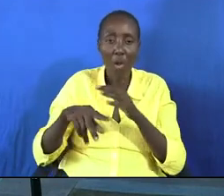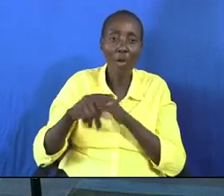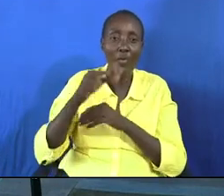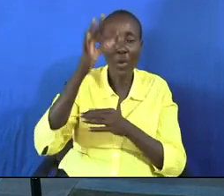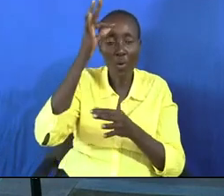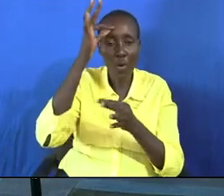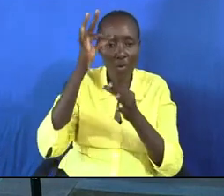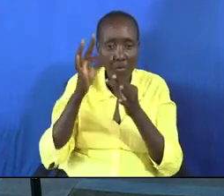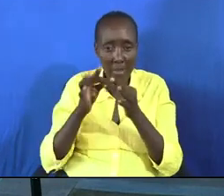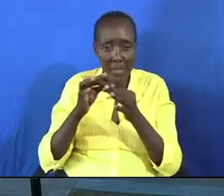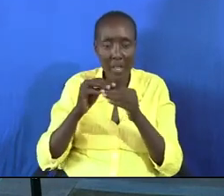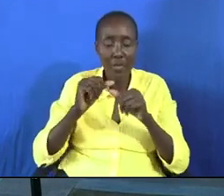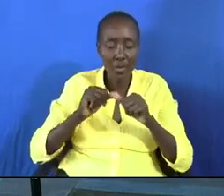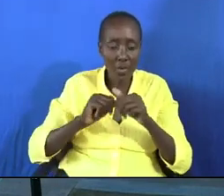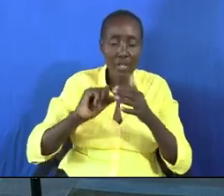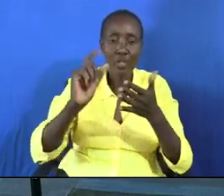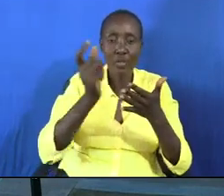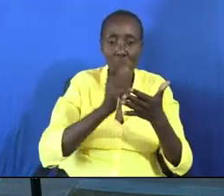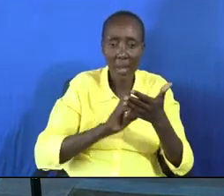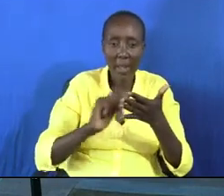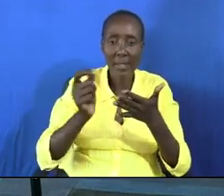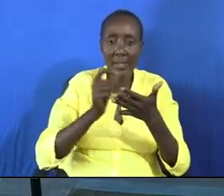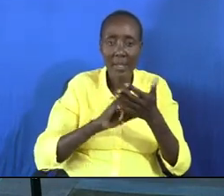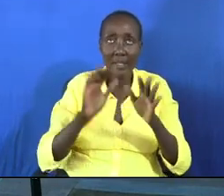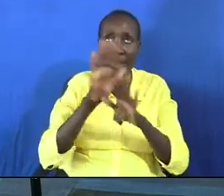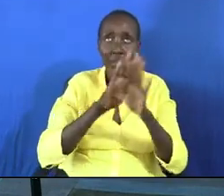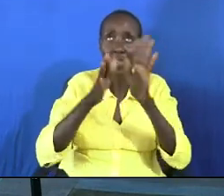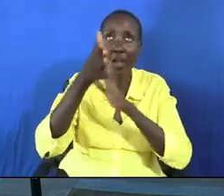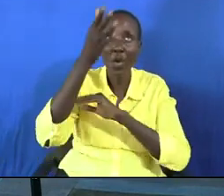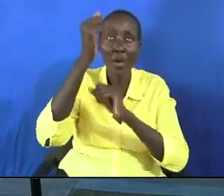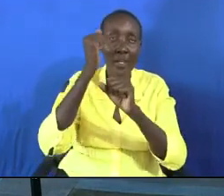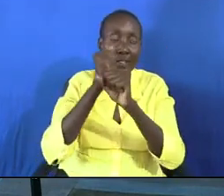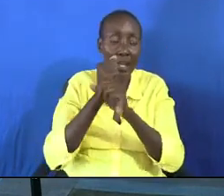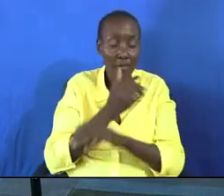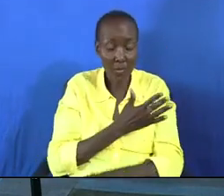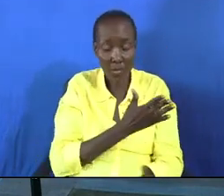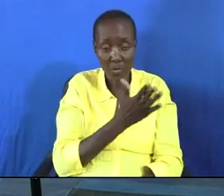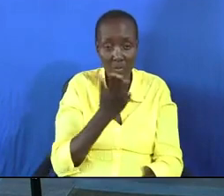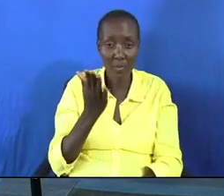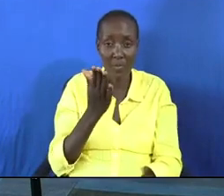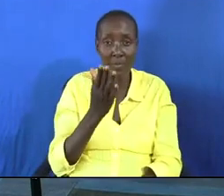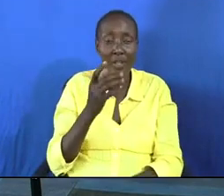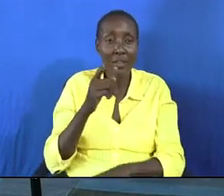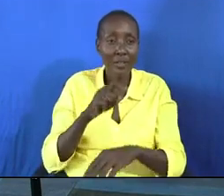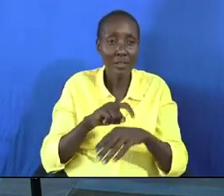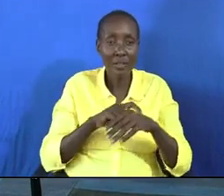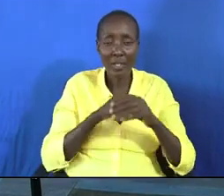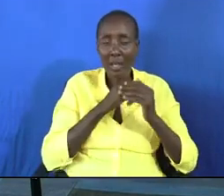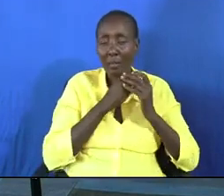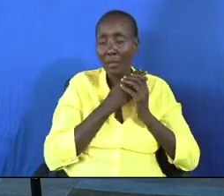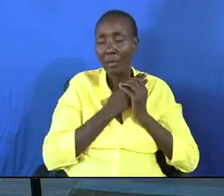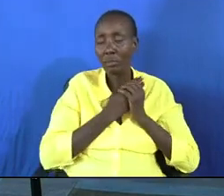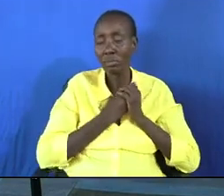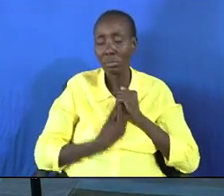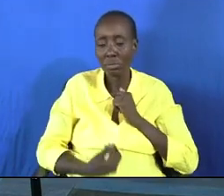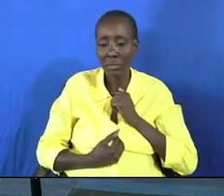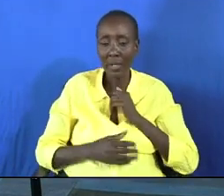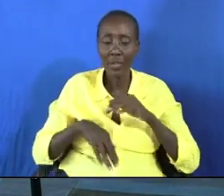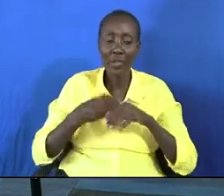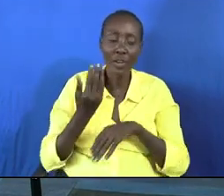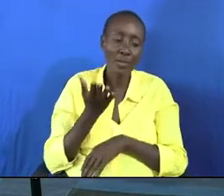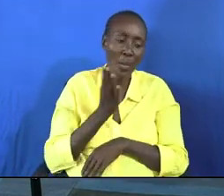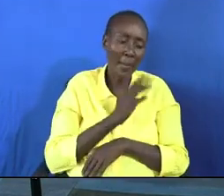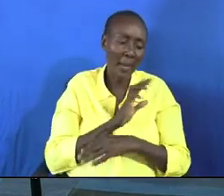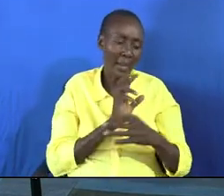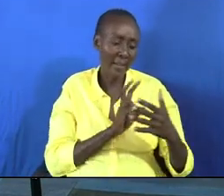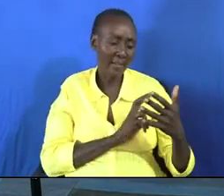on writing down what God has done to you, so that when you are discouraged, you will always go back and